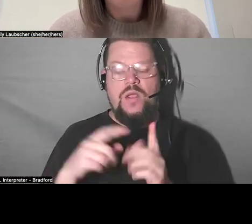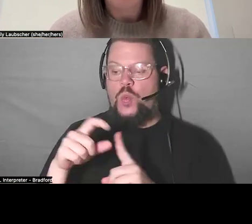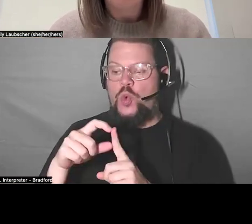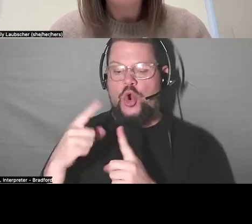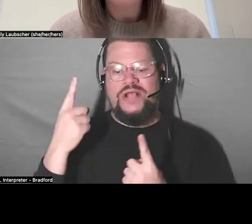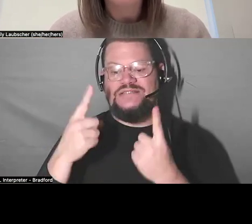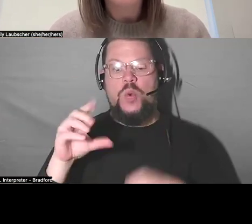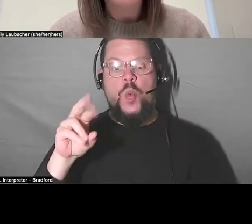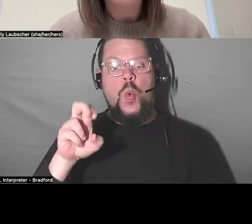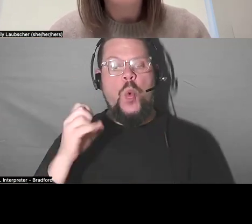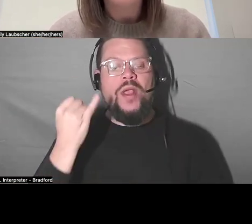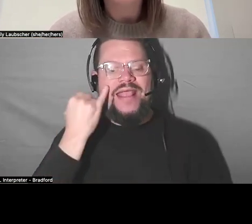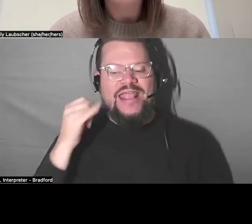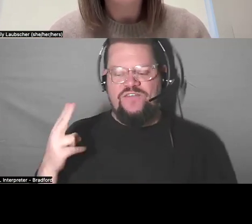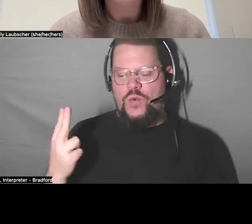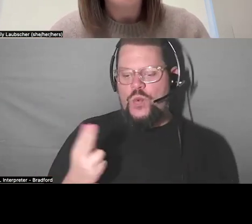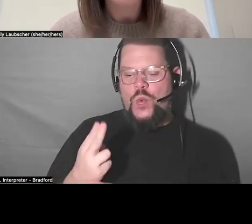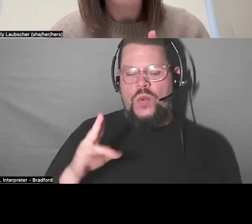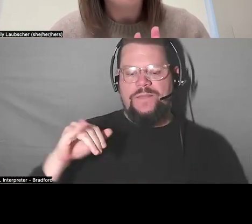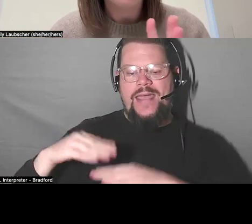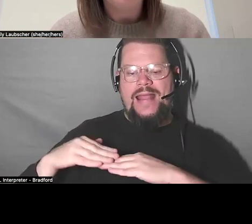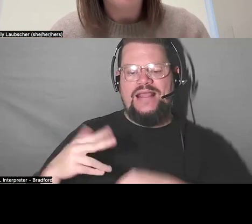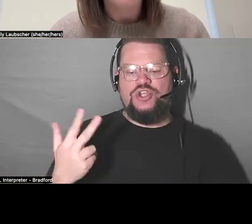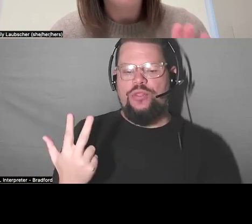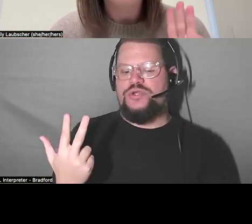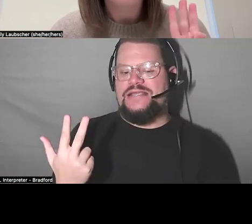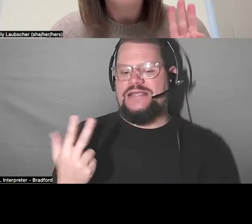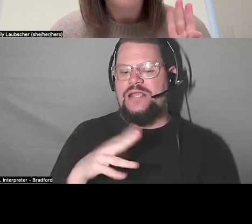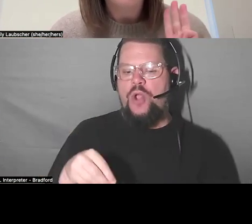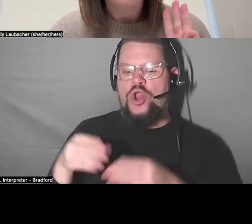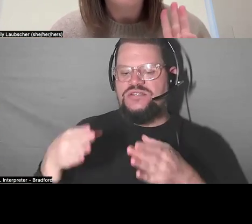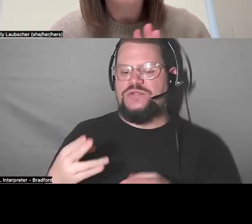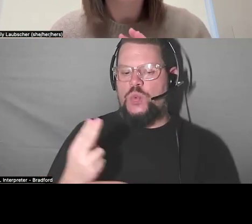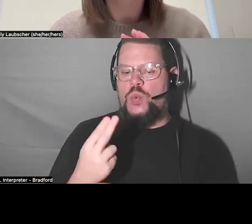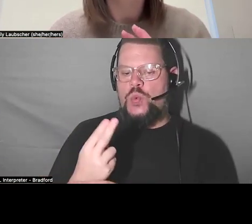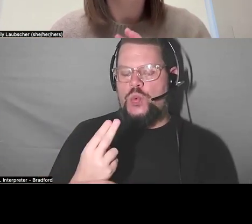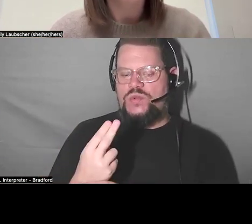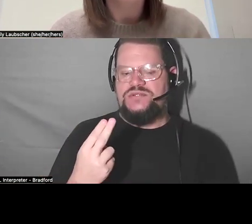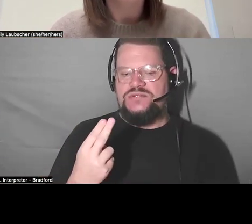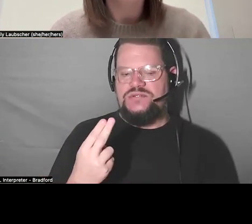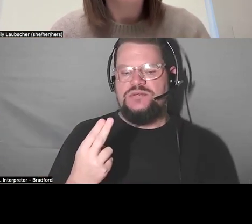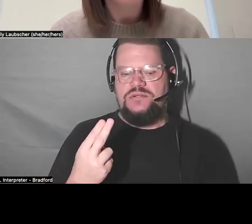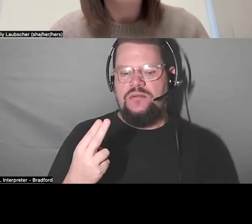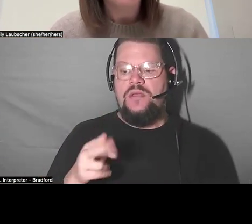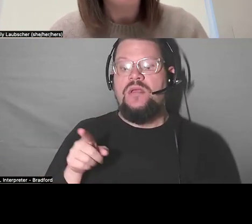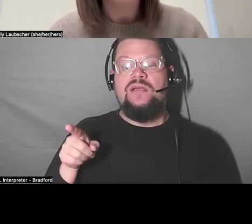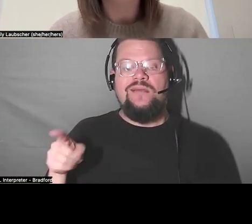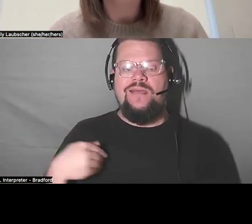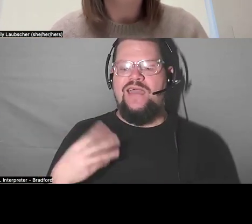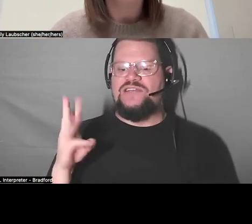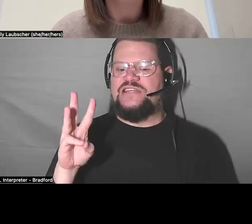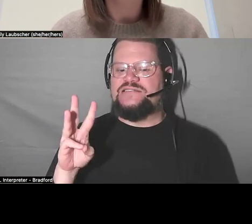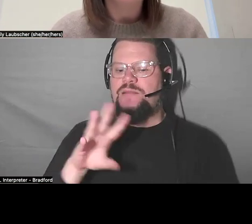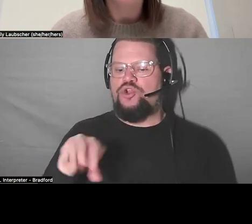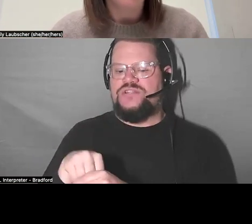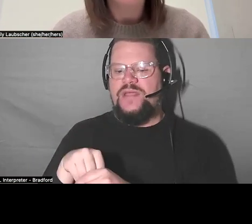considered core if it was used by at least 3 participants. And in that study, there were 6 total participants, so this